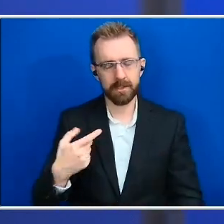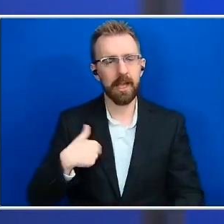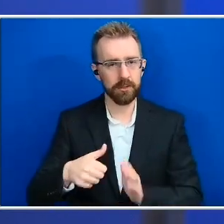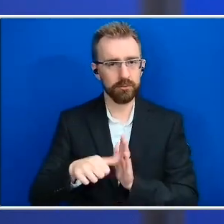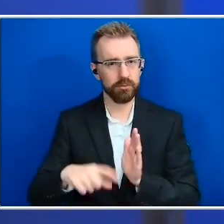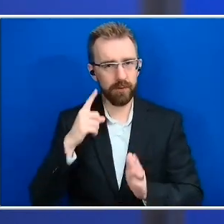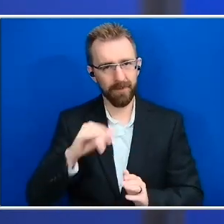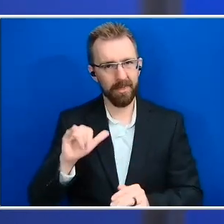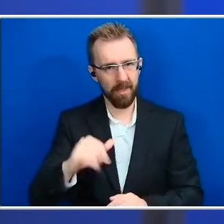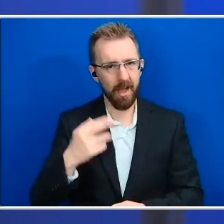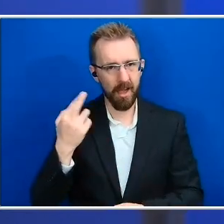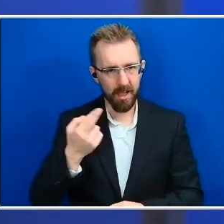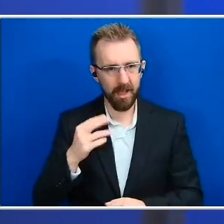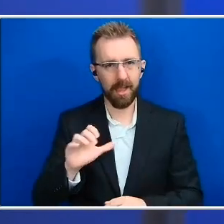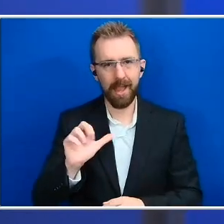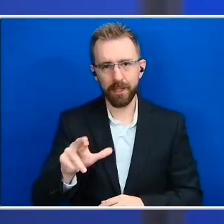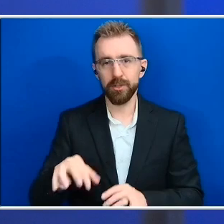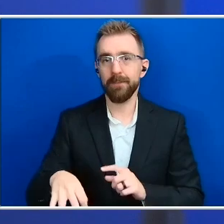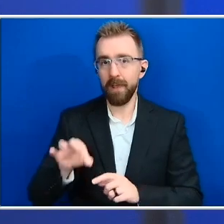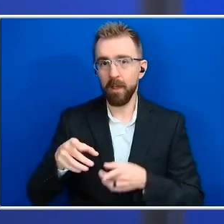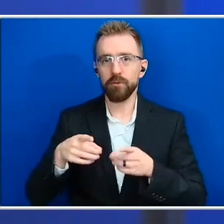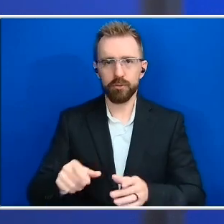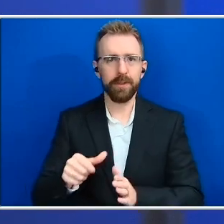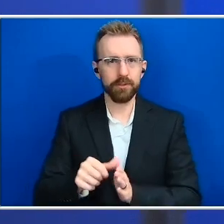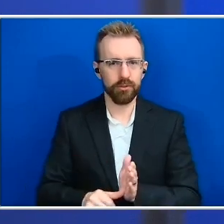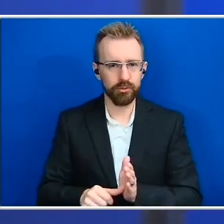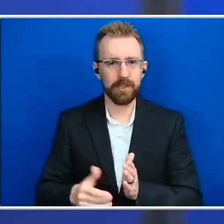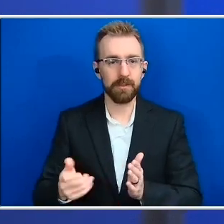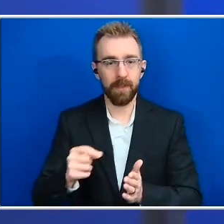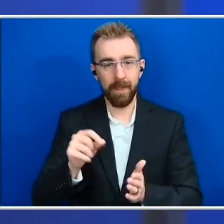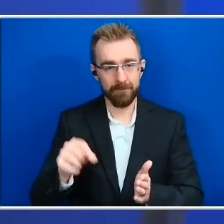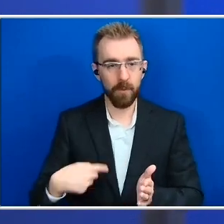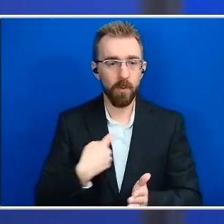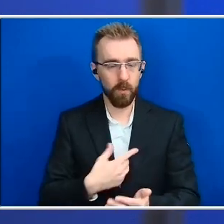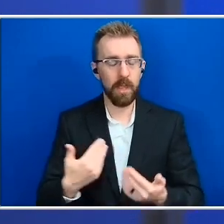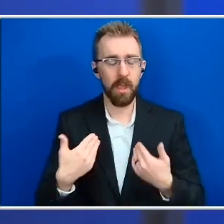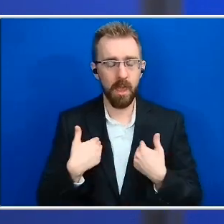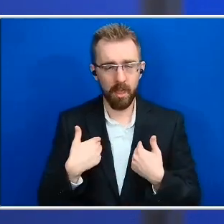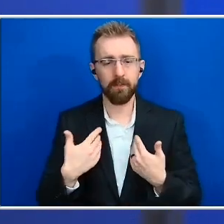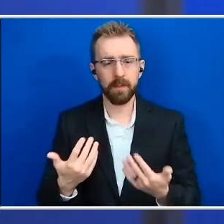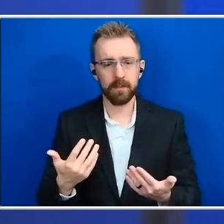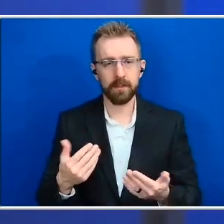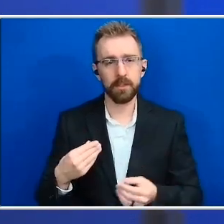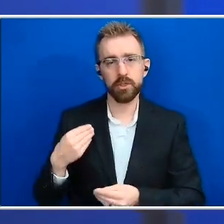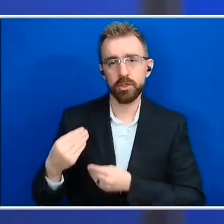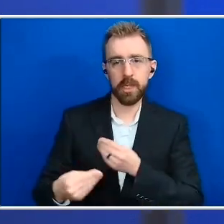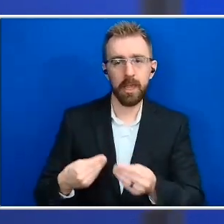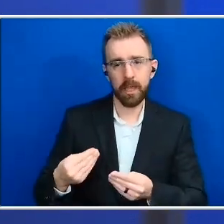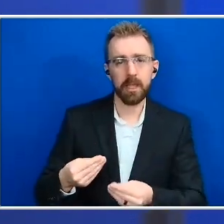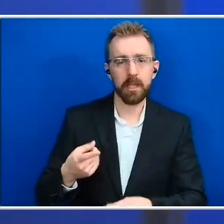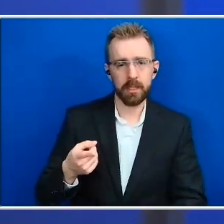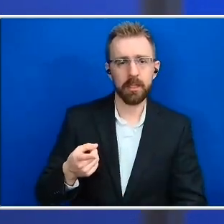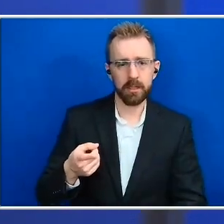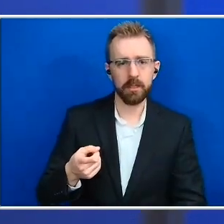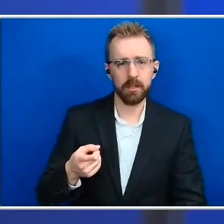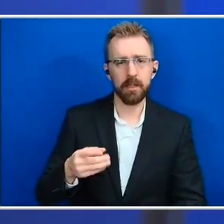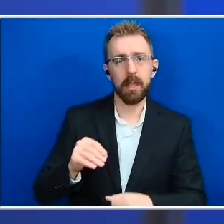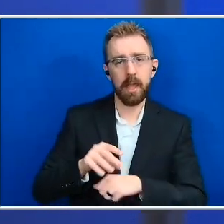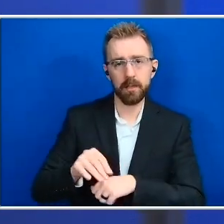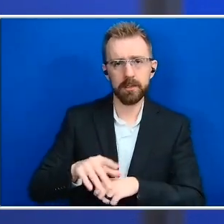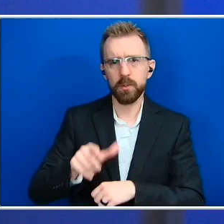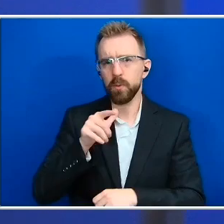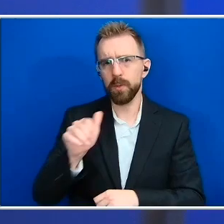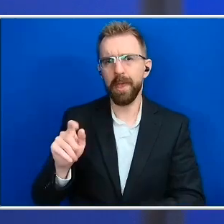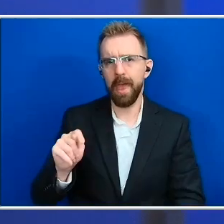was found during the surgery. Therefore, we have genetic counseling that who are the people at risk, but also